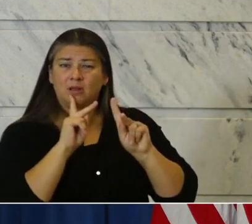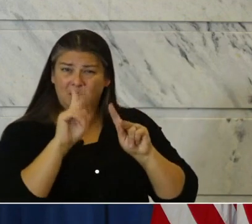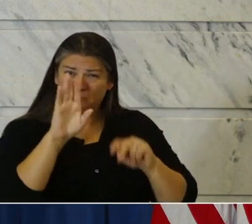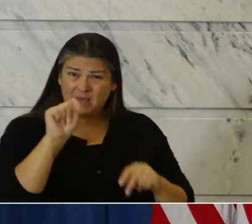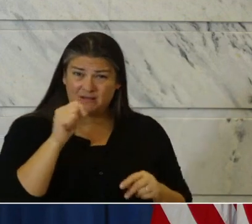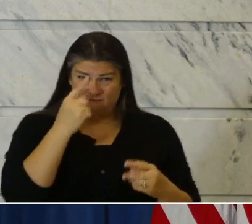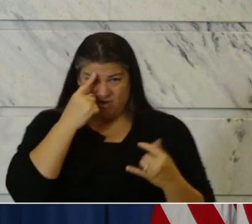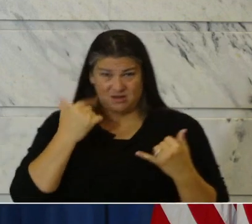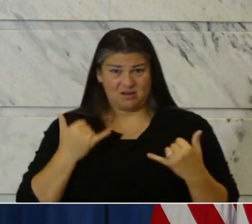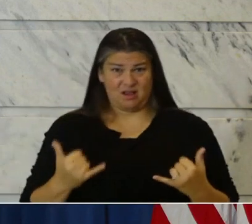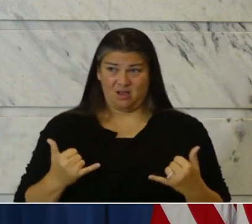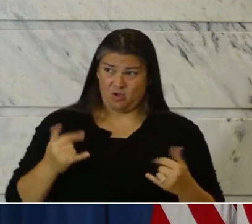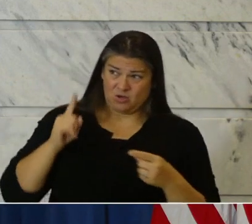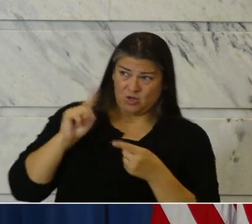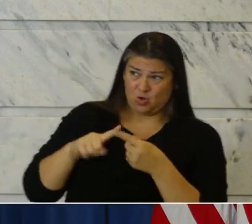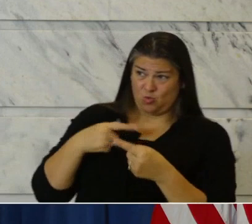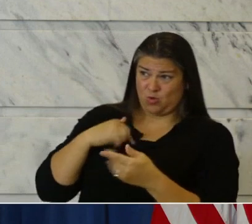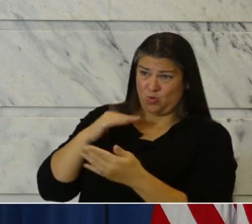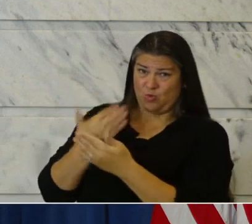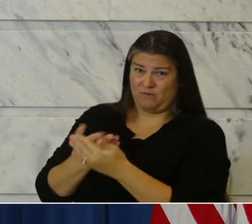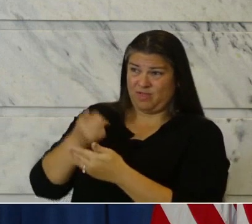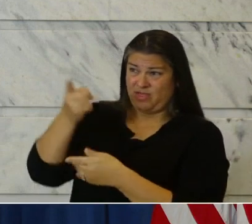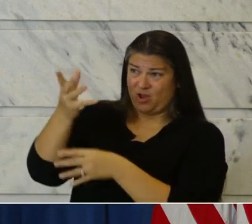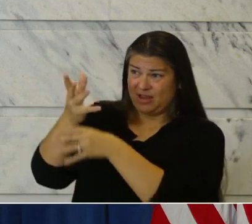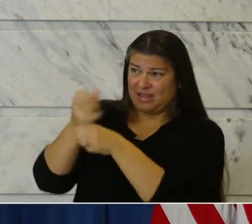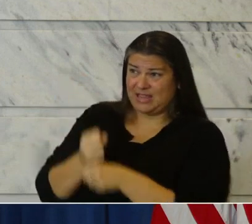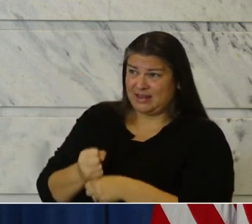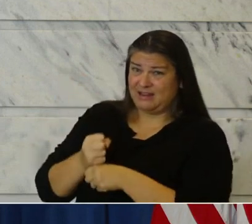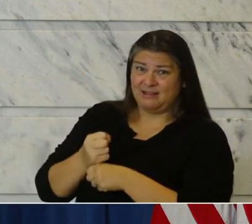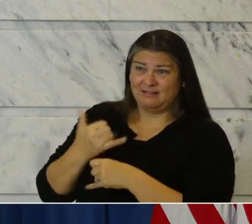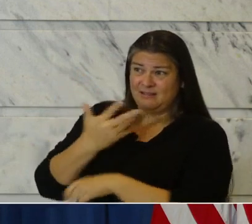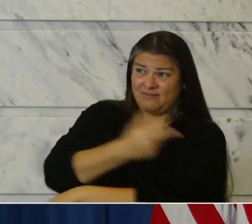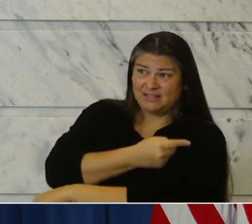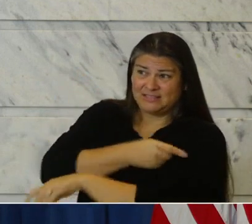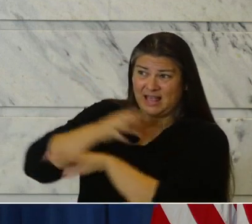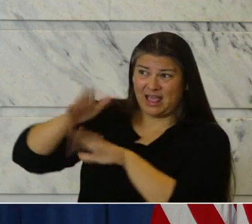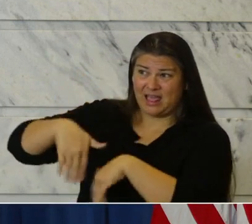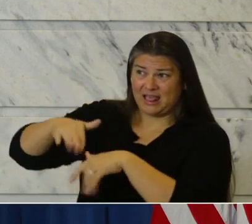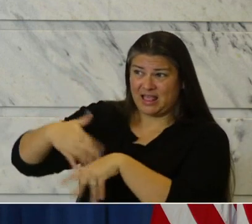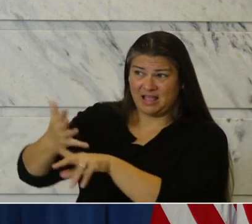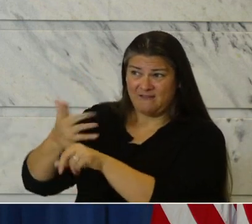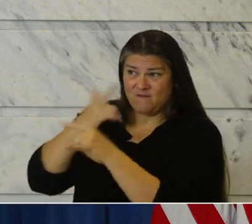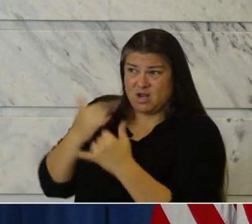one another until that point in time? I think that answer is yes, but we got to prove it.